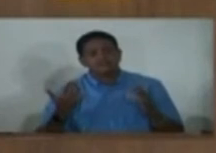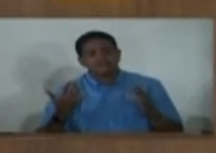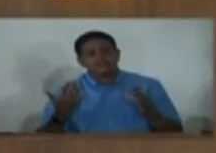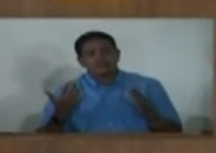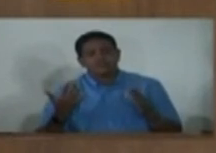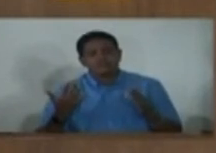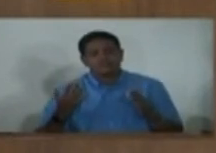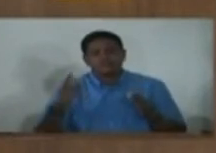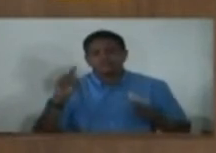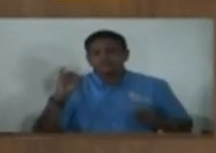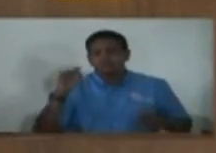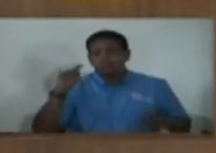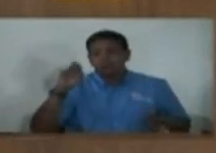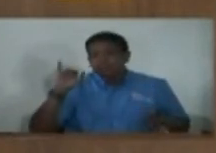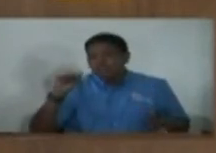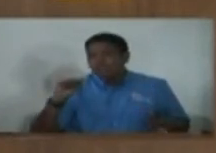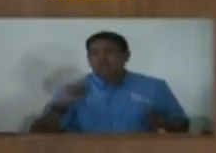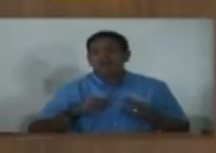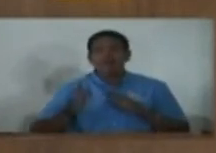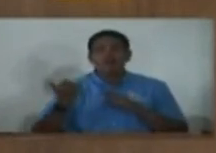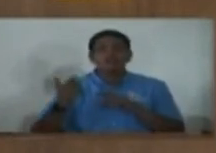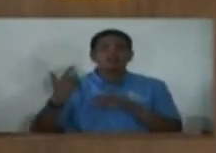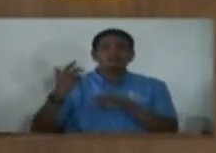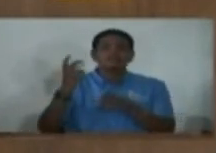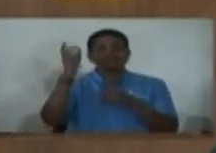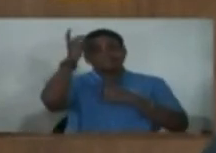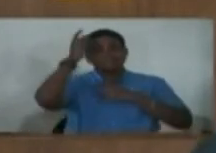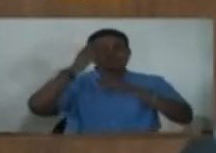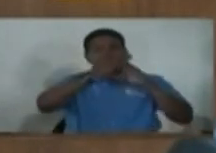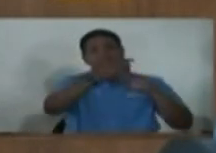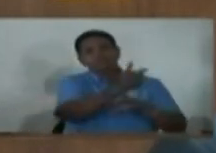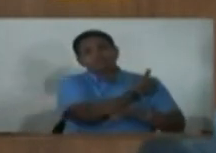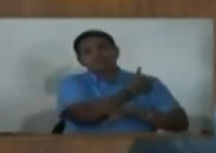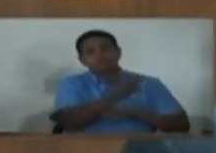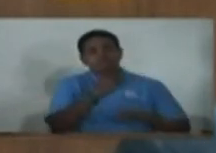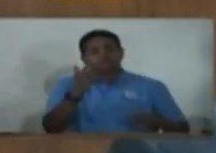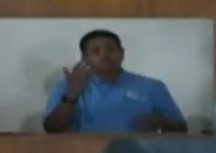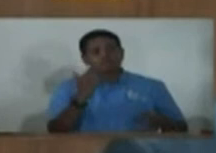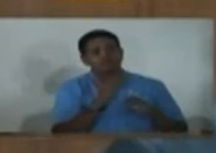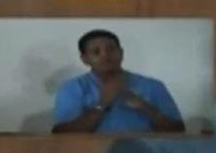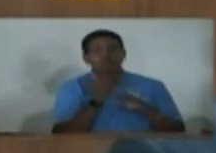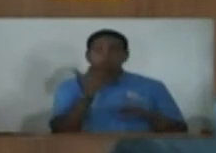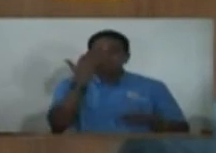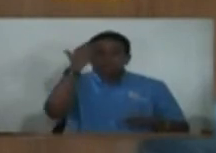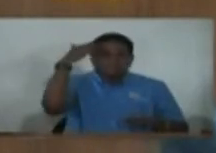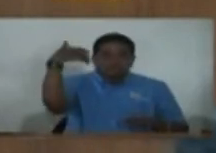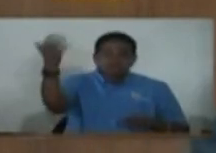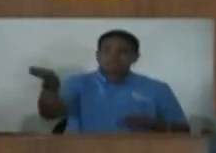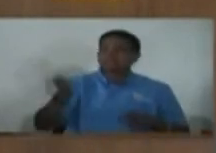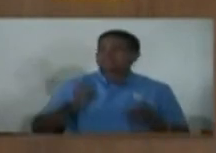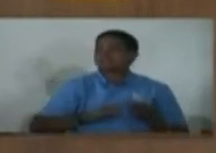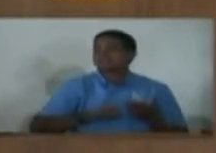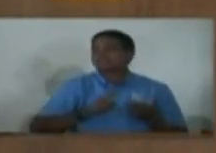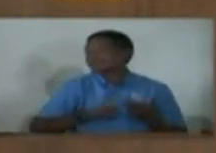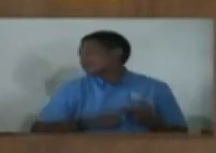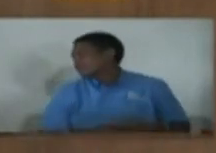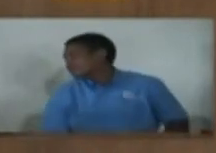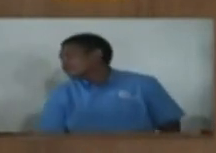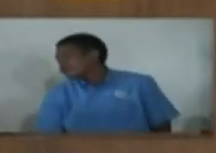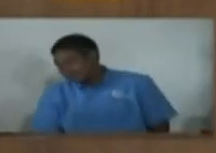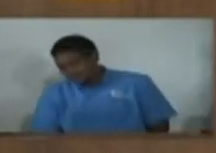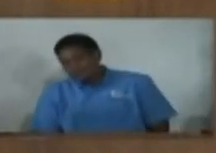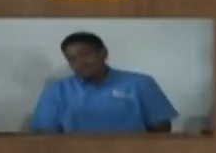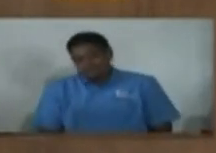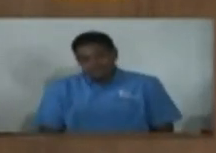diphtheria and so on. Some of them, rubella, mumps, measles, yeah, and